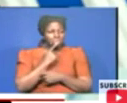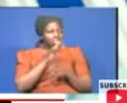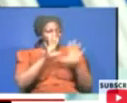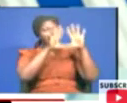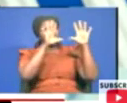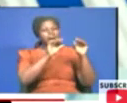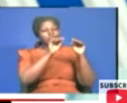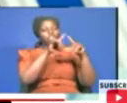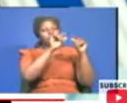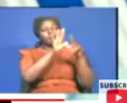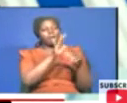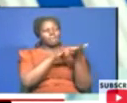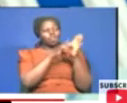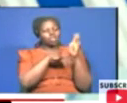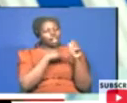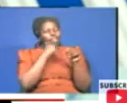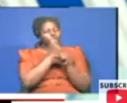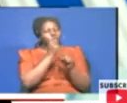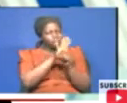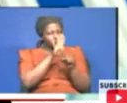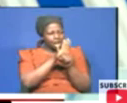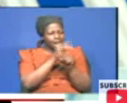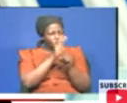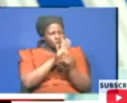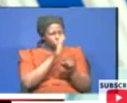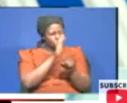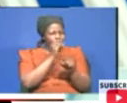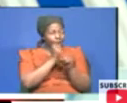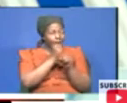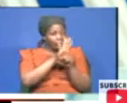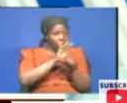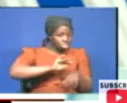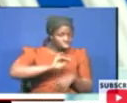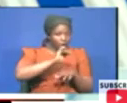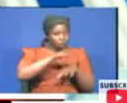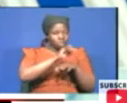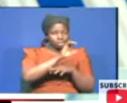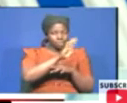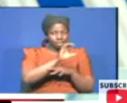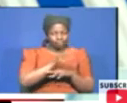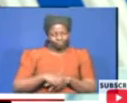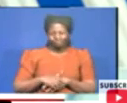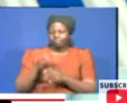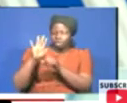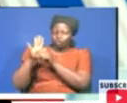that there's a lot of work that needs to be done on the CBC. A lot. I want to thank you. for finding time to come